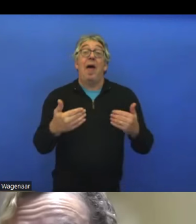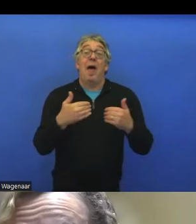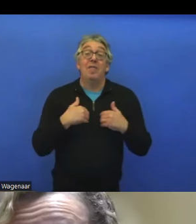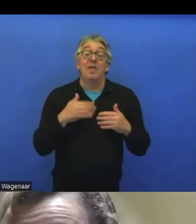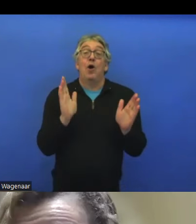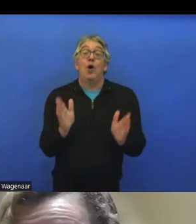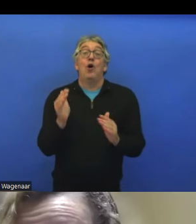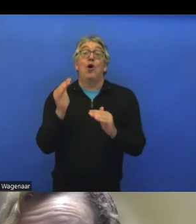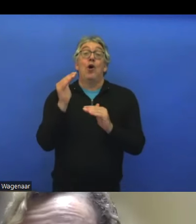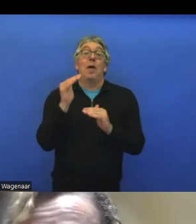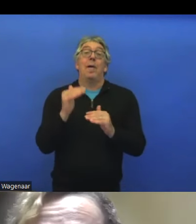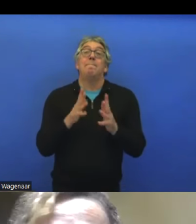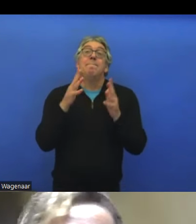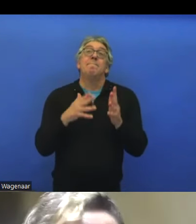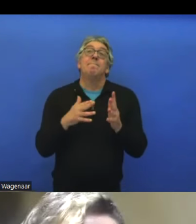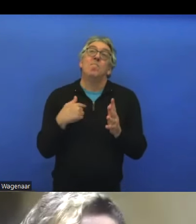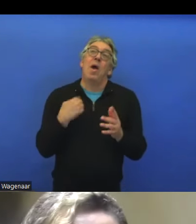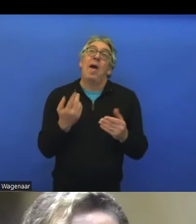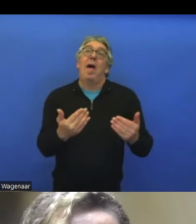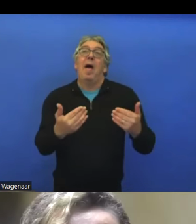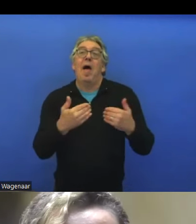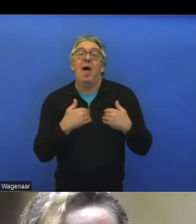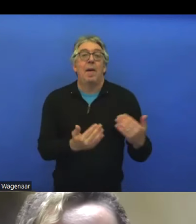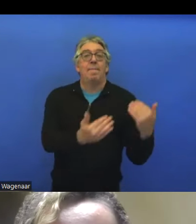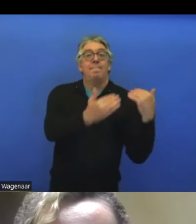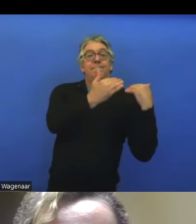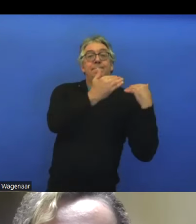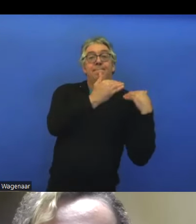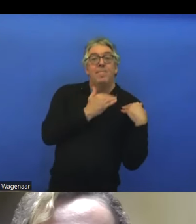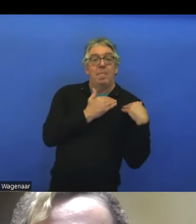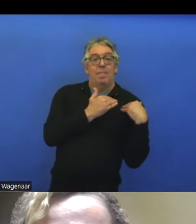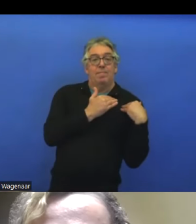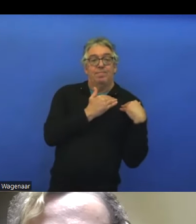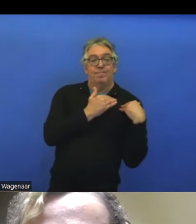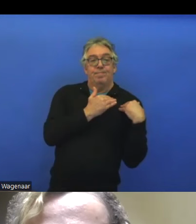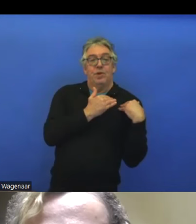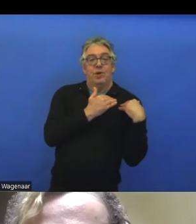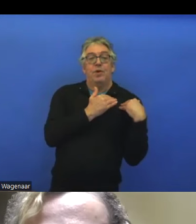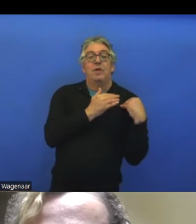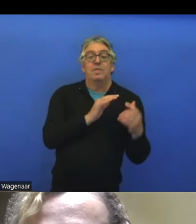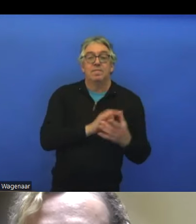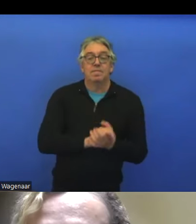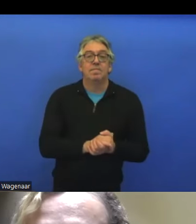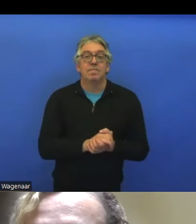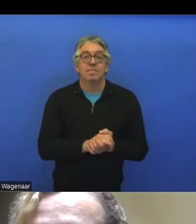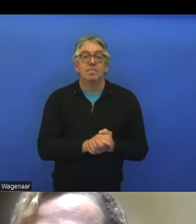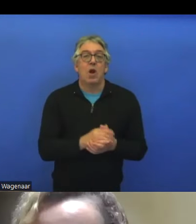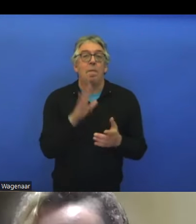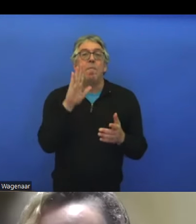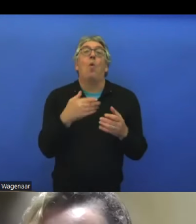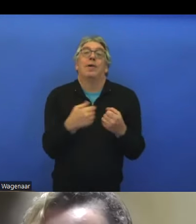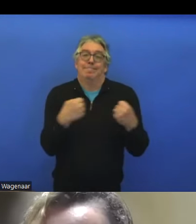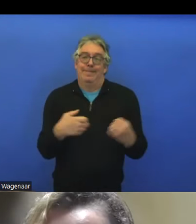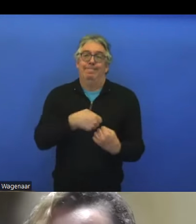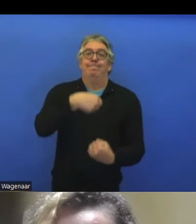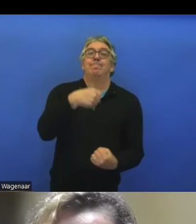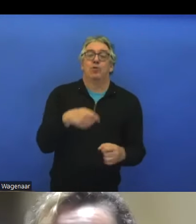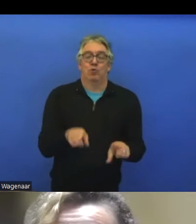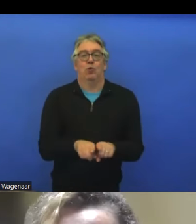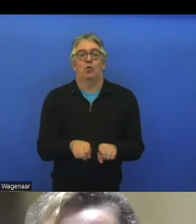extended mandate. But this is the idea is roughly similar, whereby we will look at this general,